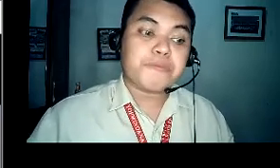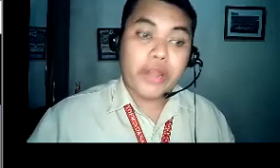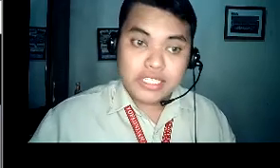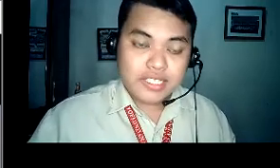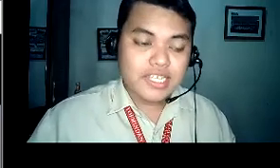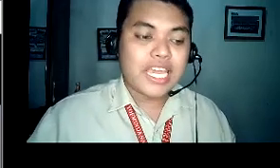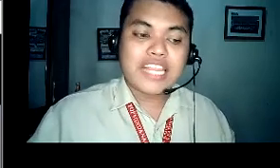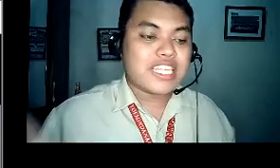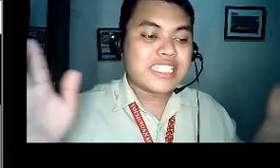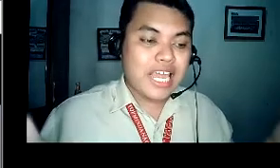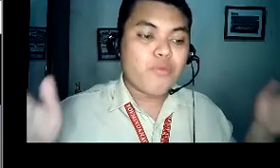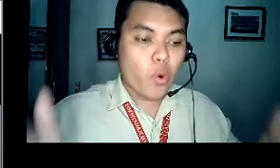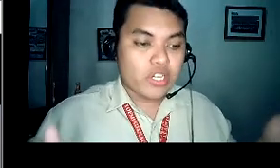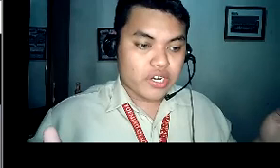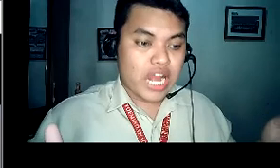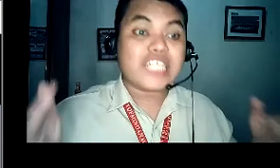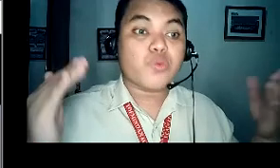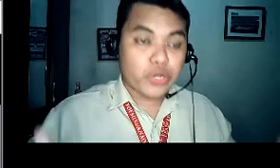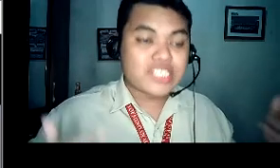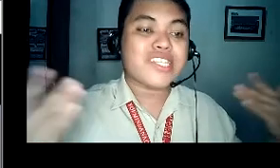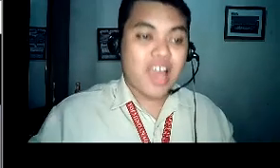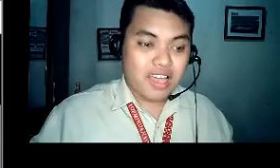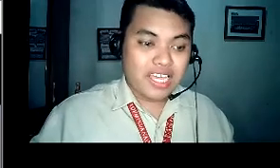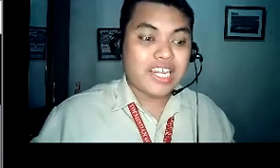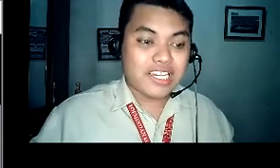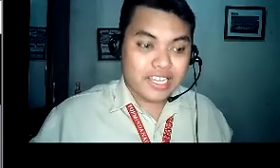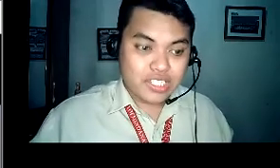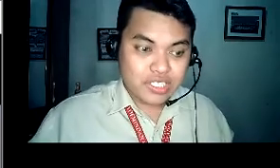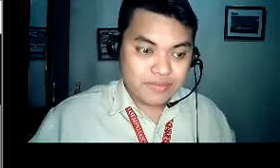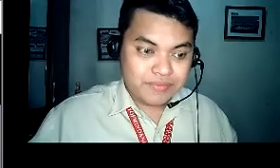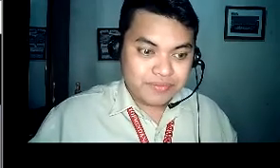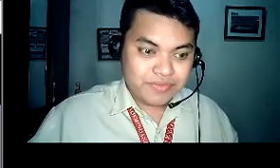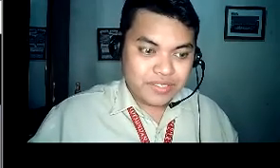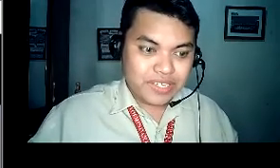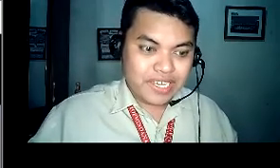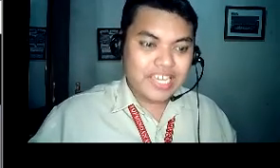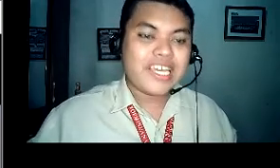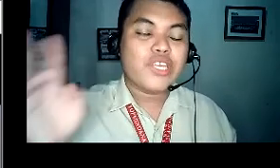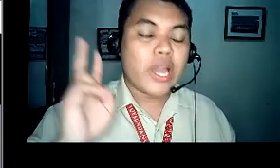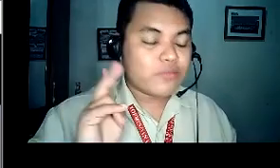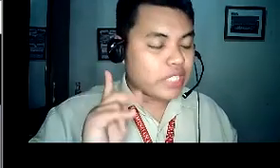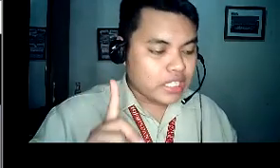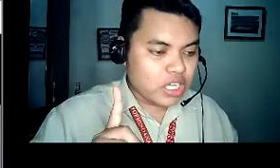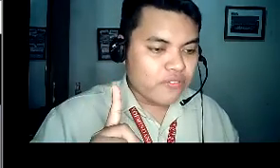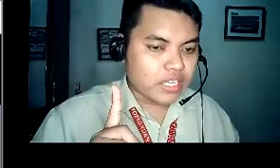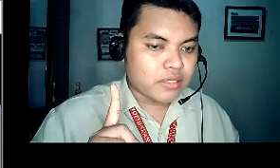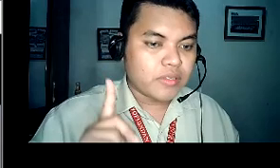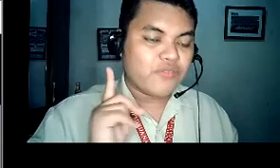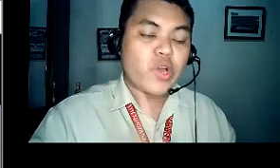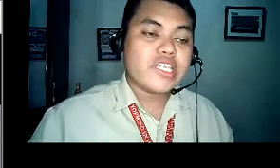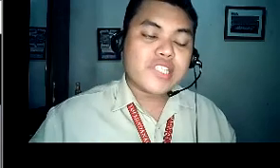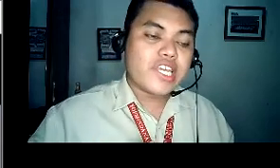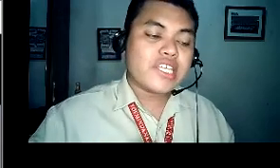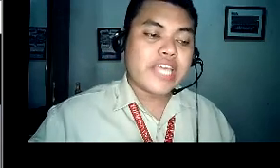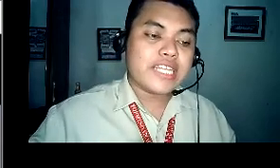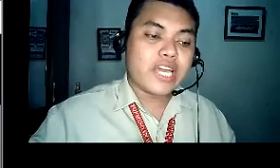not expressed in the same order as words in English. Okay? You have to take note of it. If